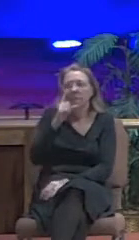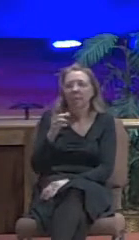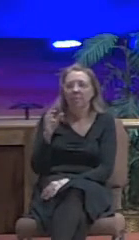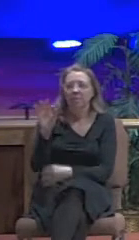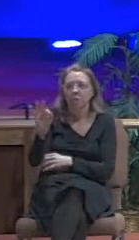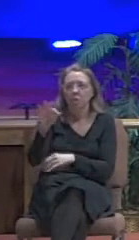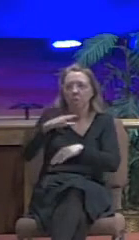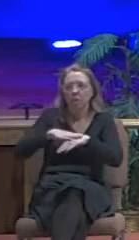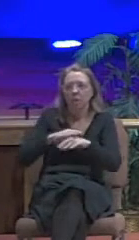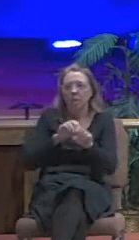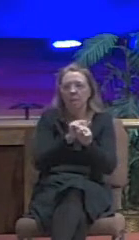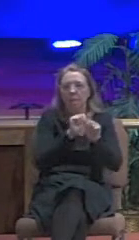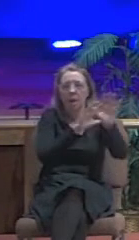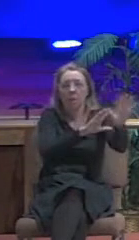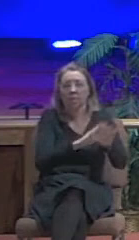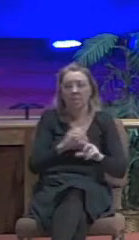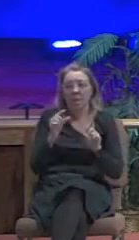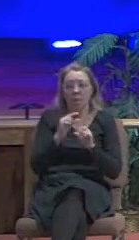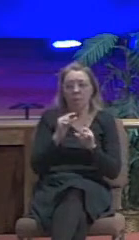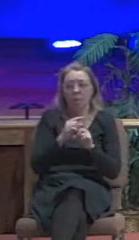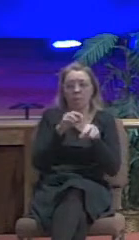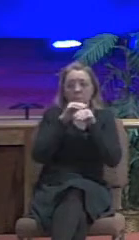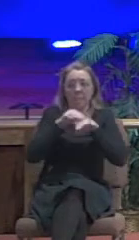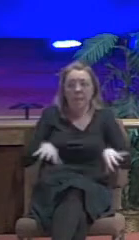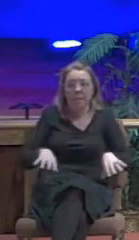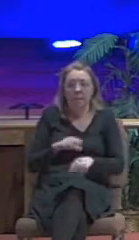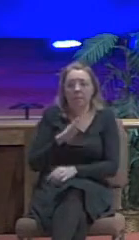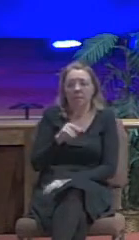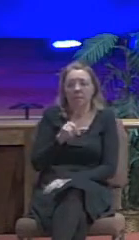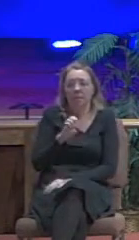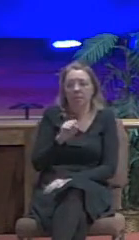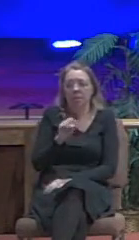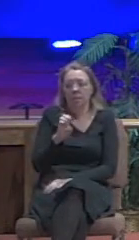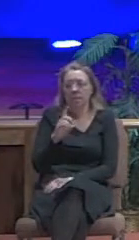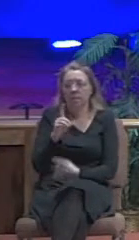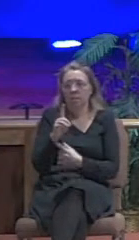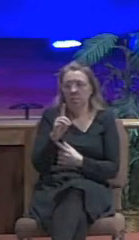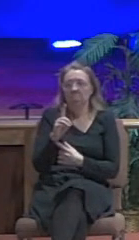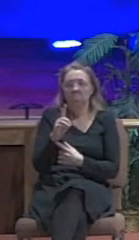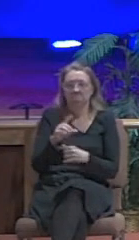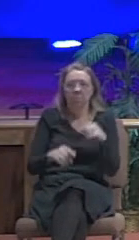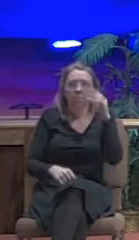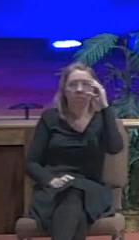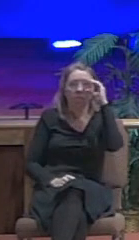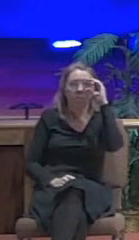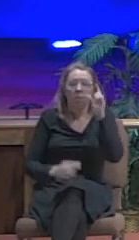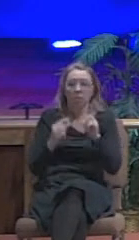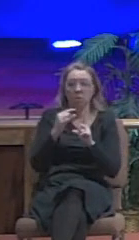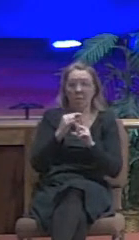Blessed, right? Most translations start with the word blessed. So the word blessed there